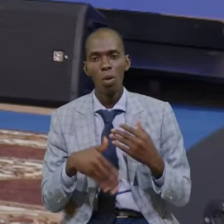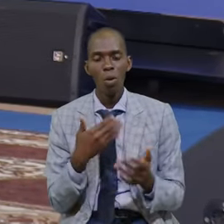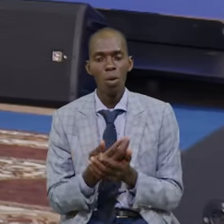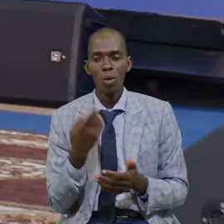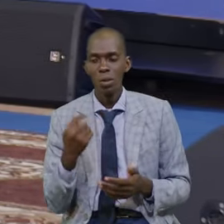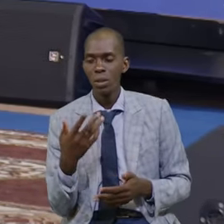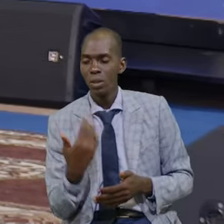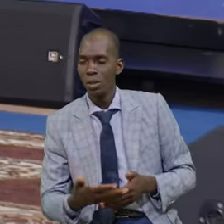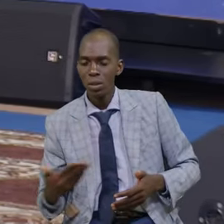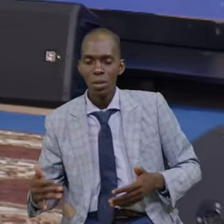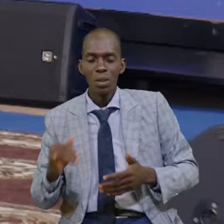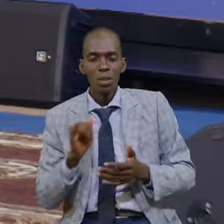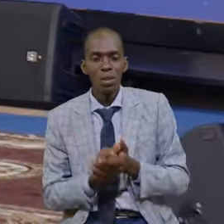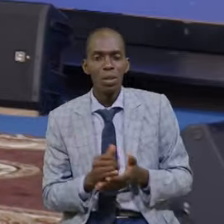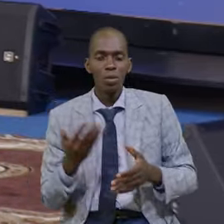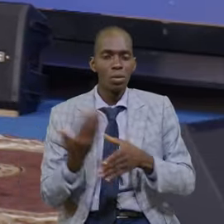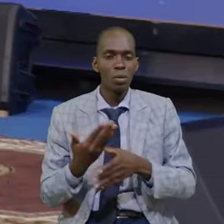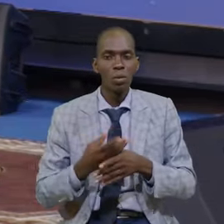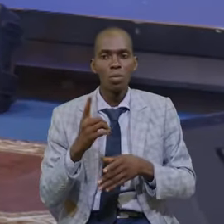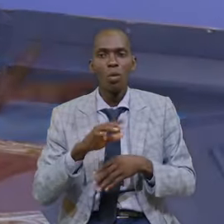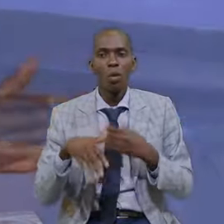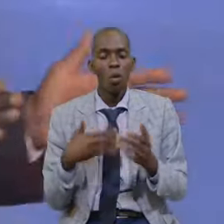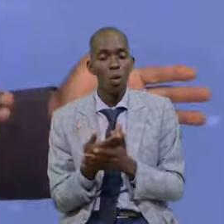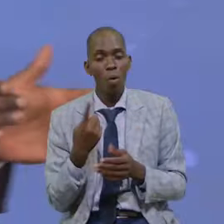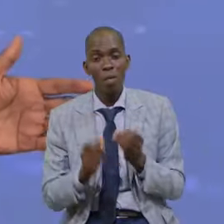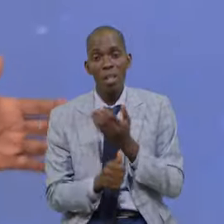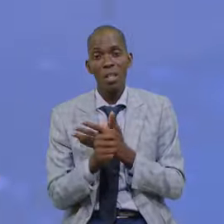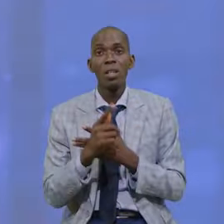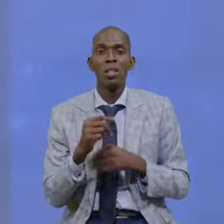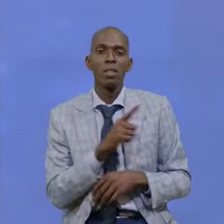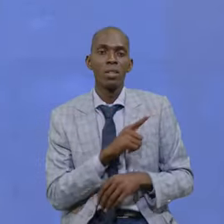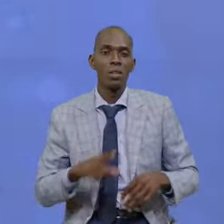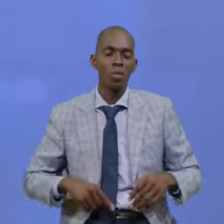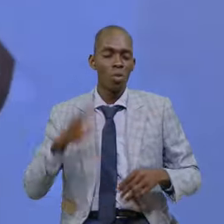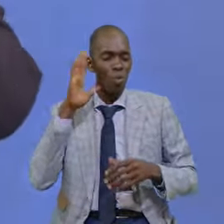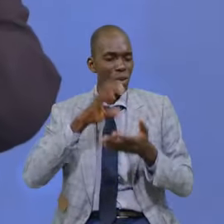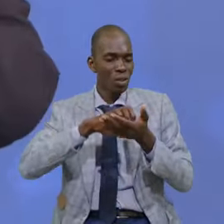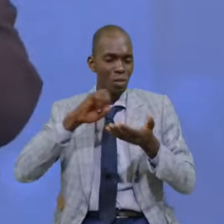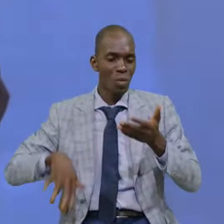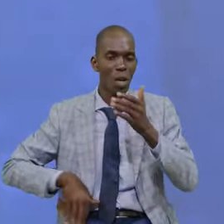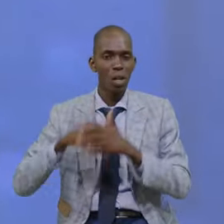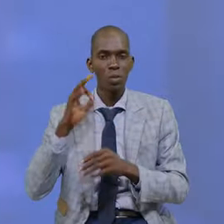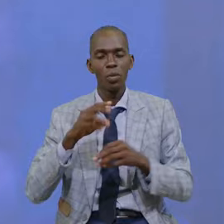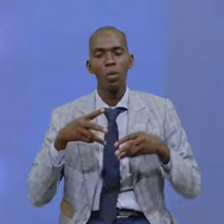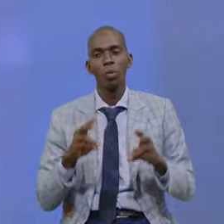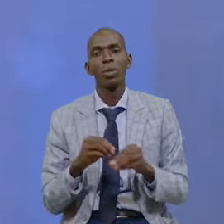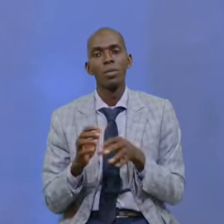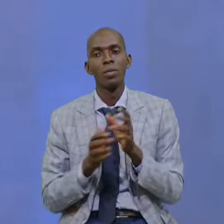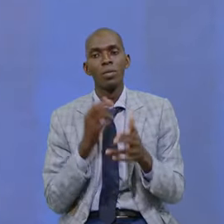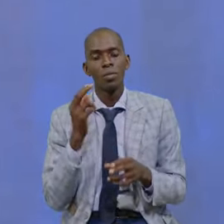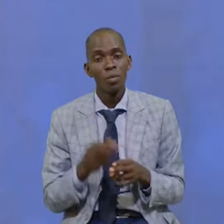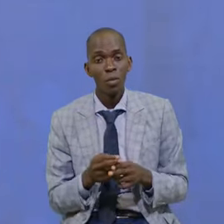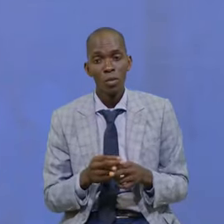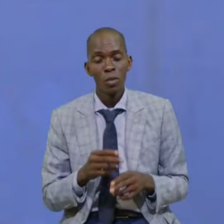all the dangers, the Lord will clear out of your way. My children,